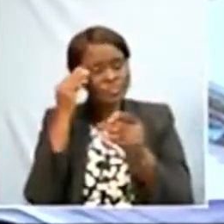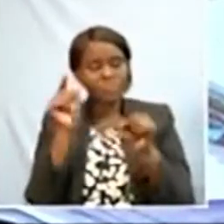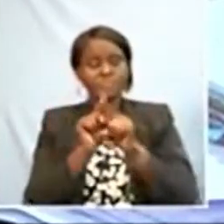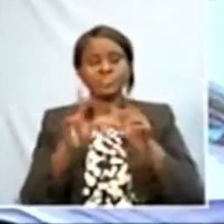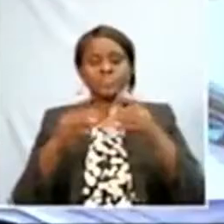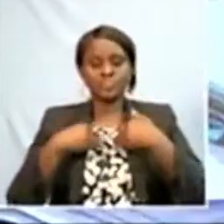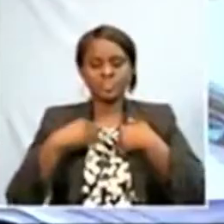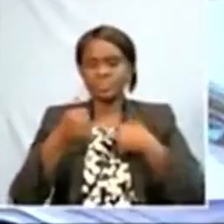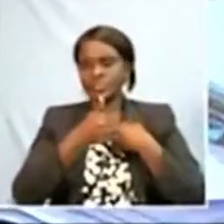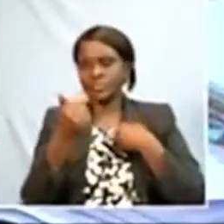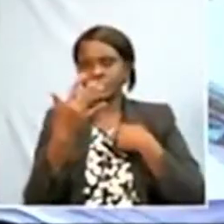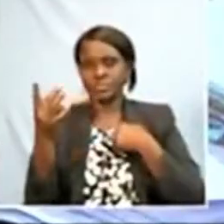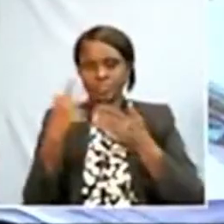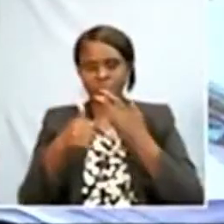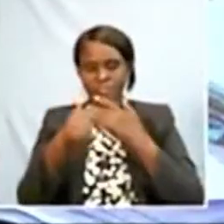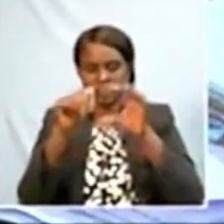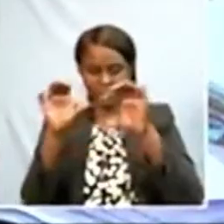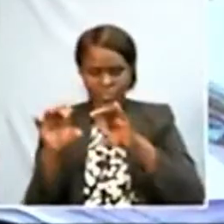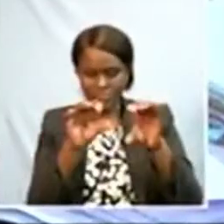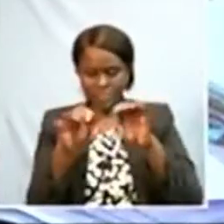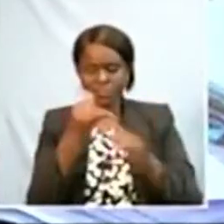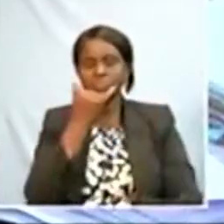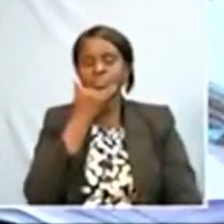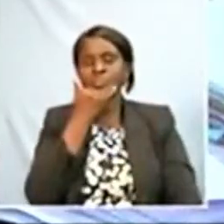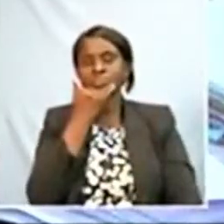accepting those things that you are doing wrong?